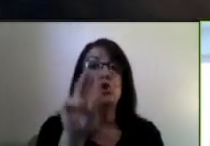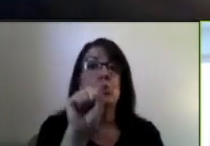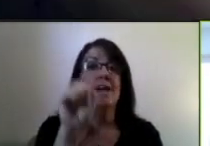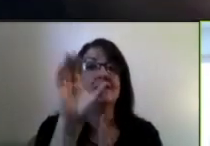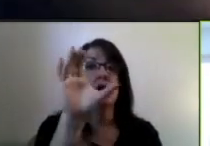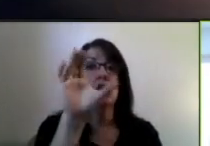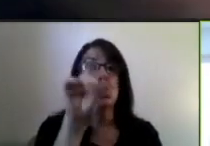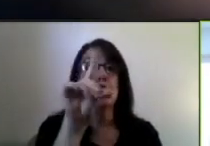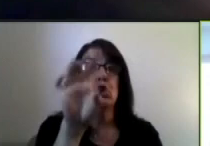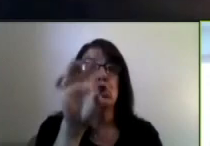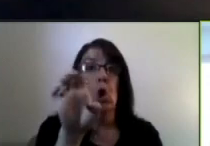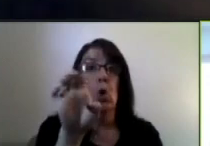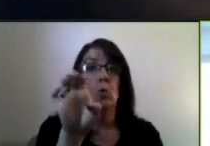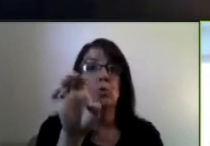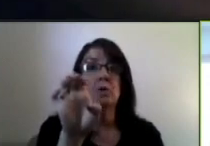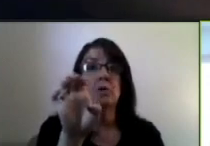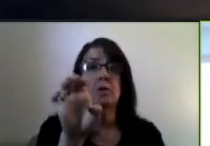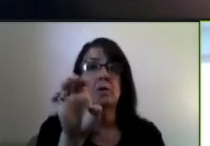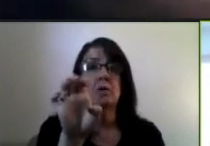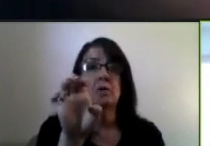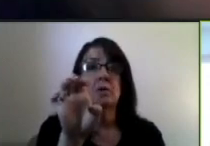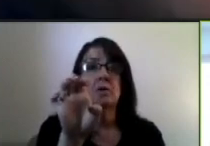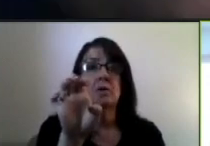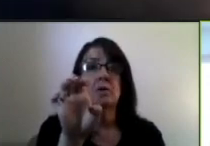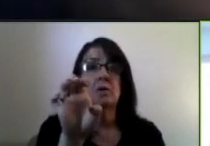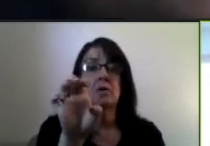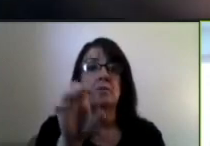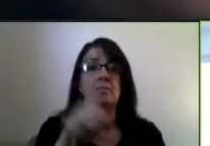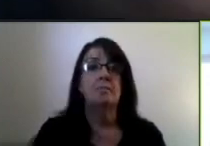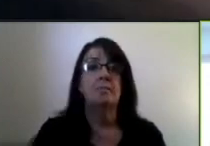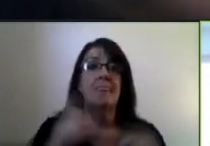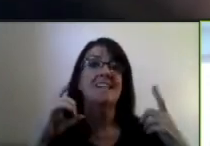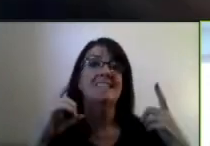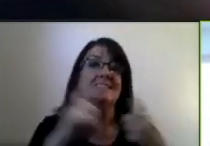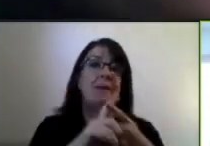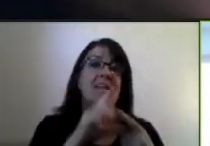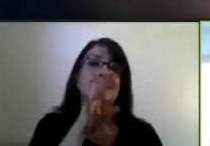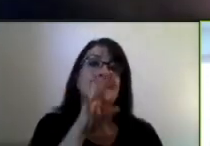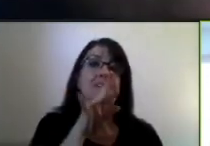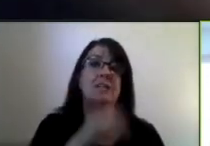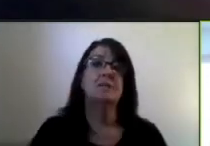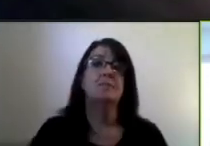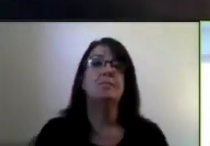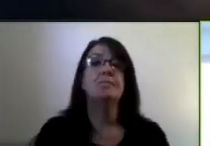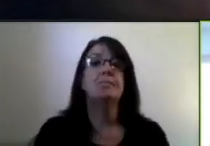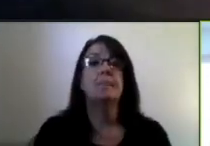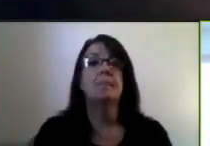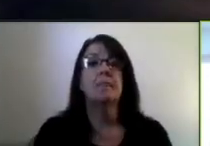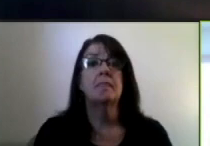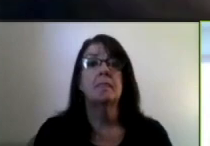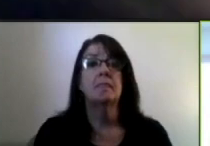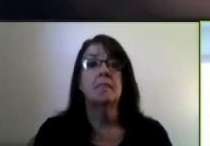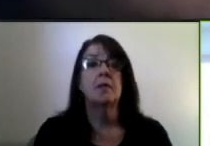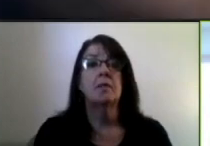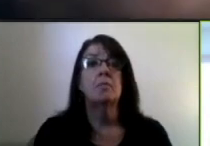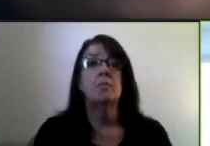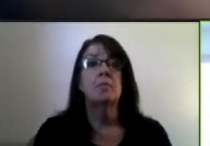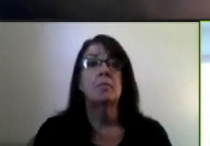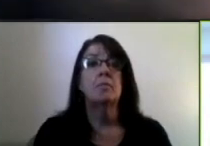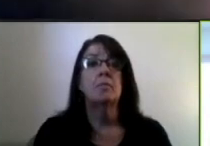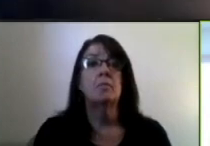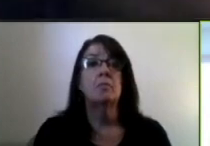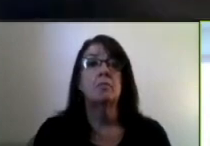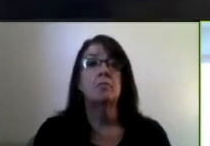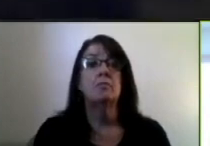know, yo sé que las familias indocumentadas están preocupadas acerca de la confidencialidad, pero déjenme decirles que su información es protegida por el